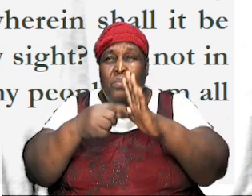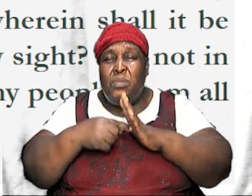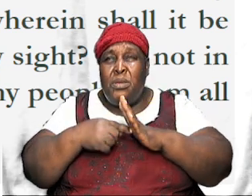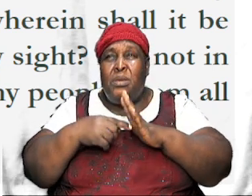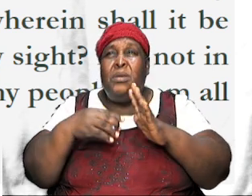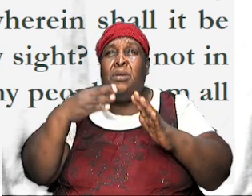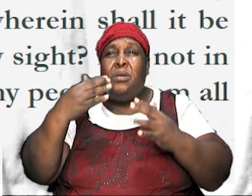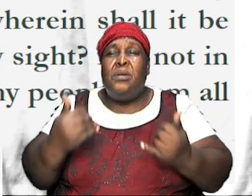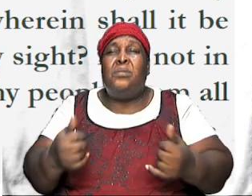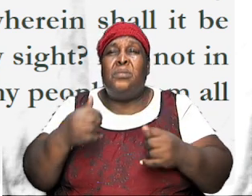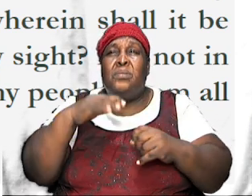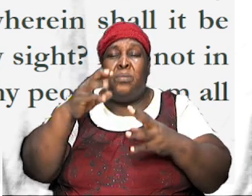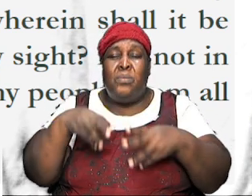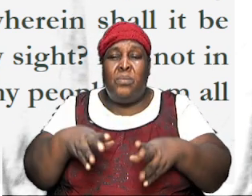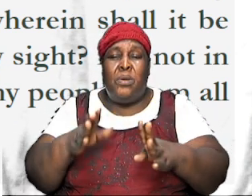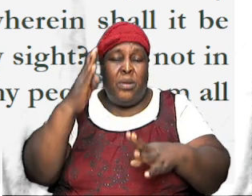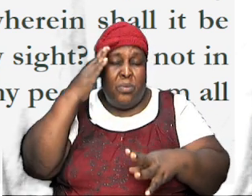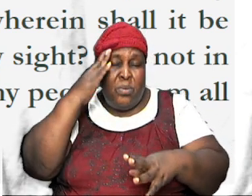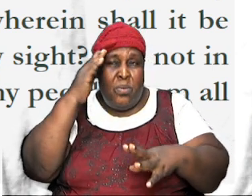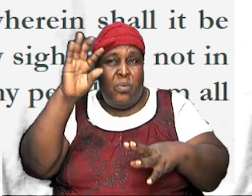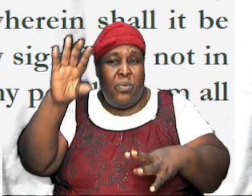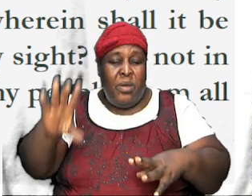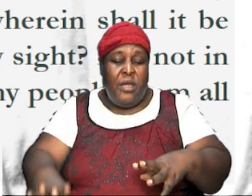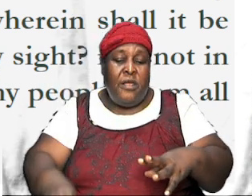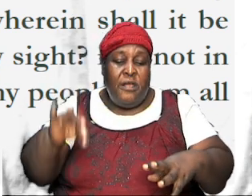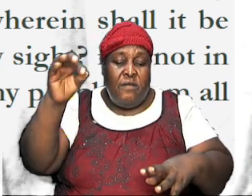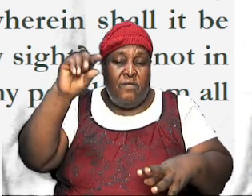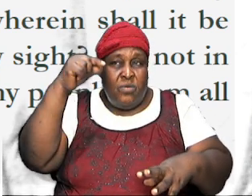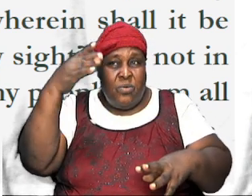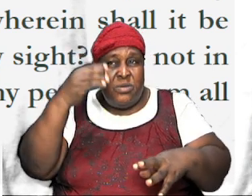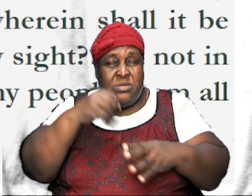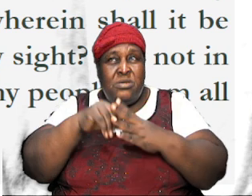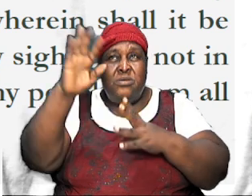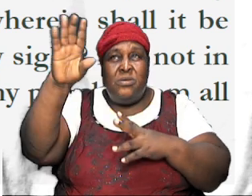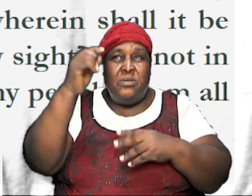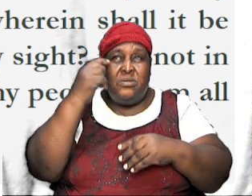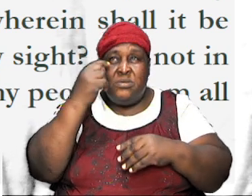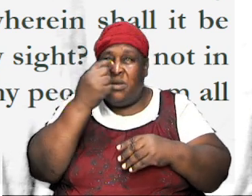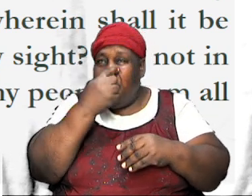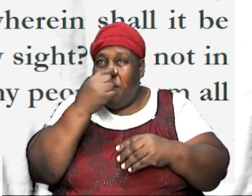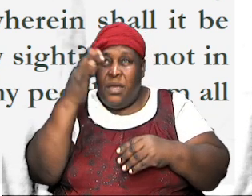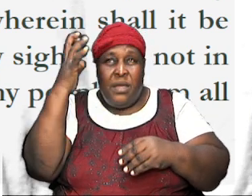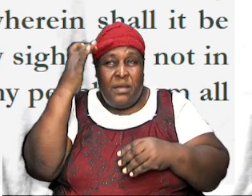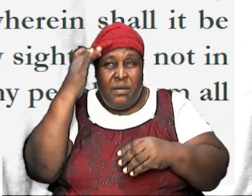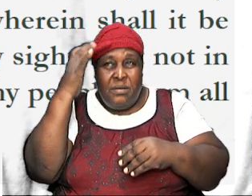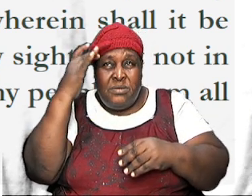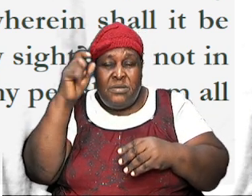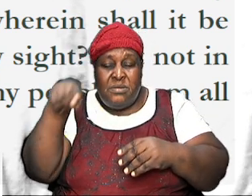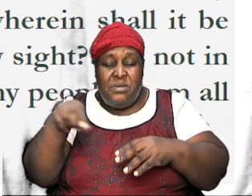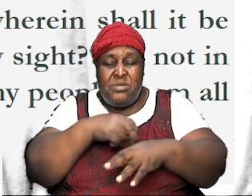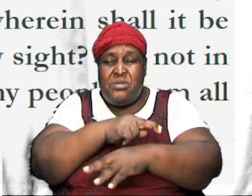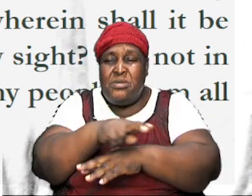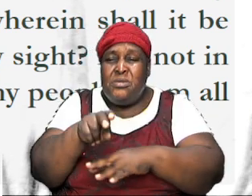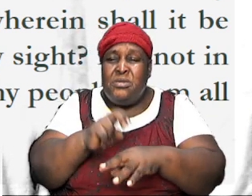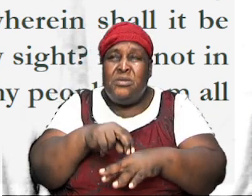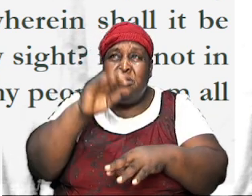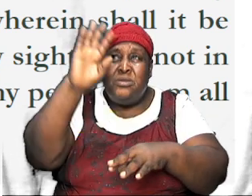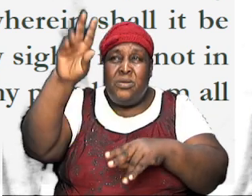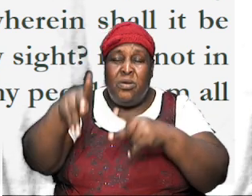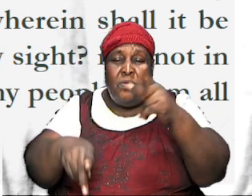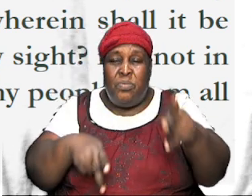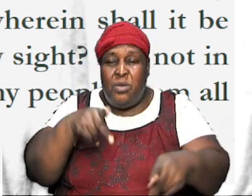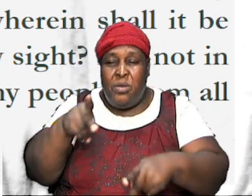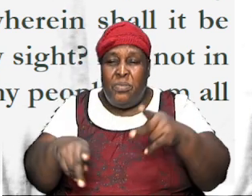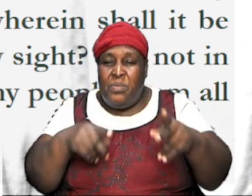thee, and that I may find grace in thy sight. And consider that this nation is thy people.